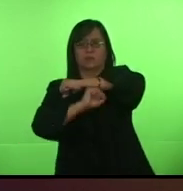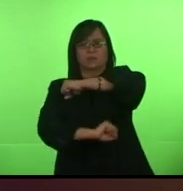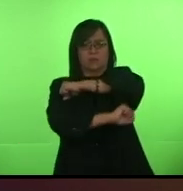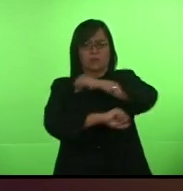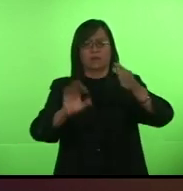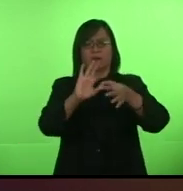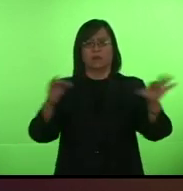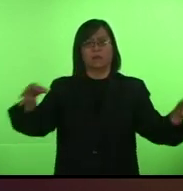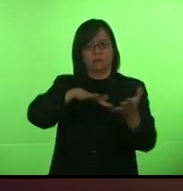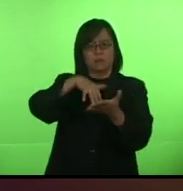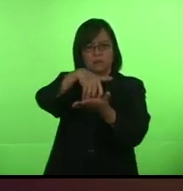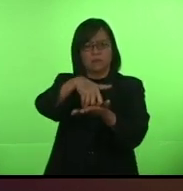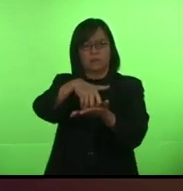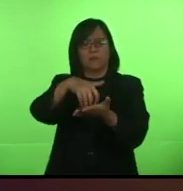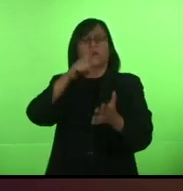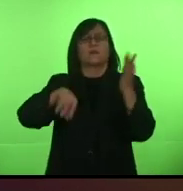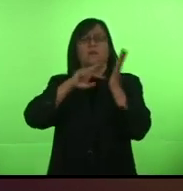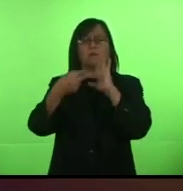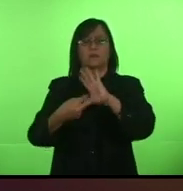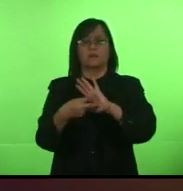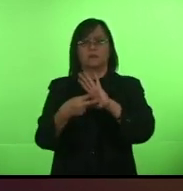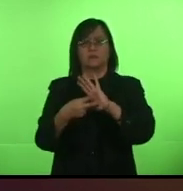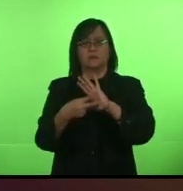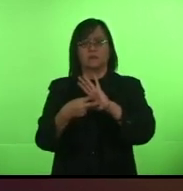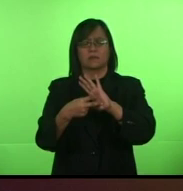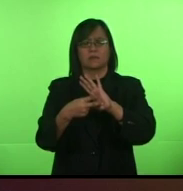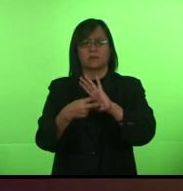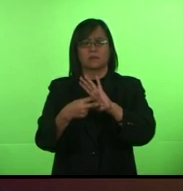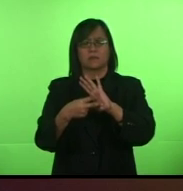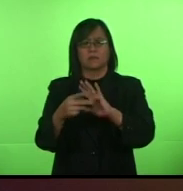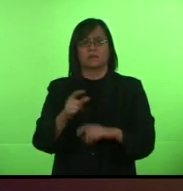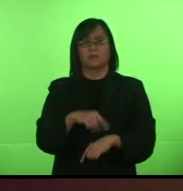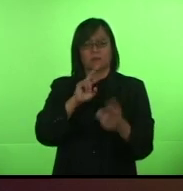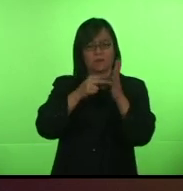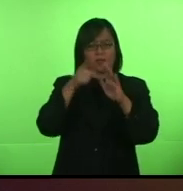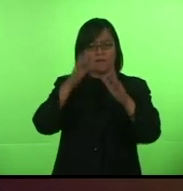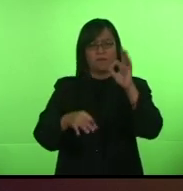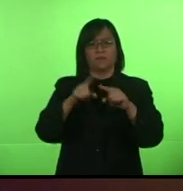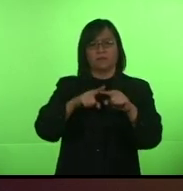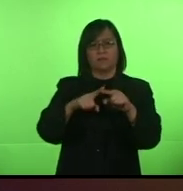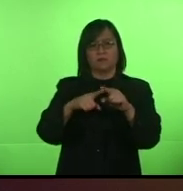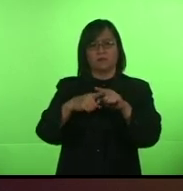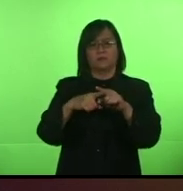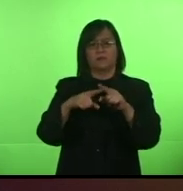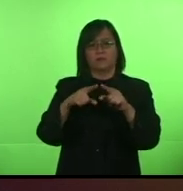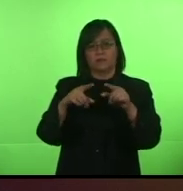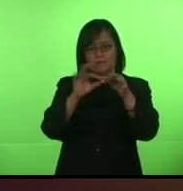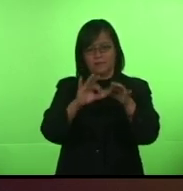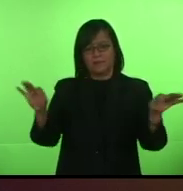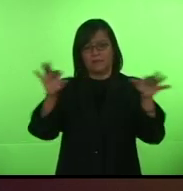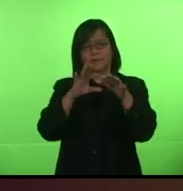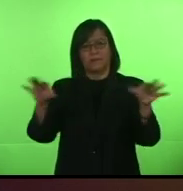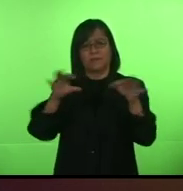sentence structure here means where it leads to fragmented writing and choppy sentences that